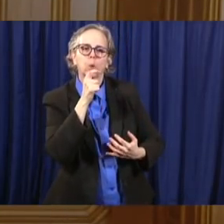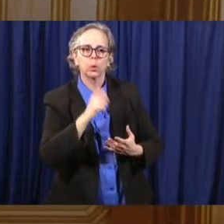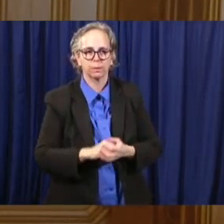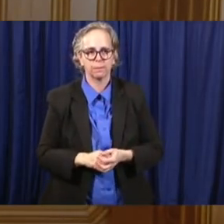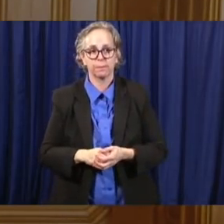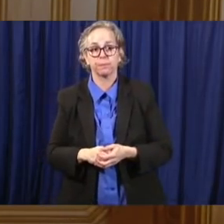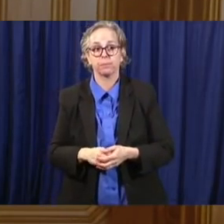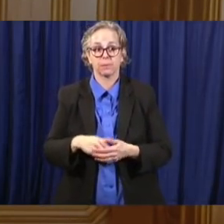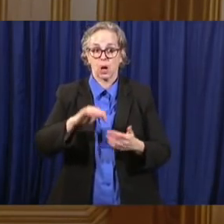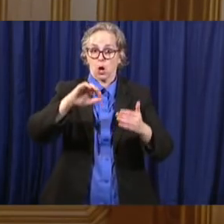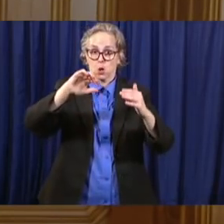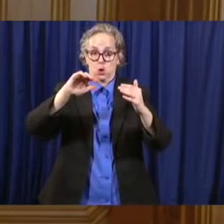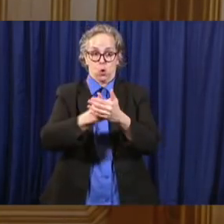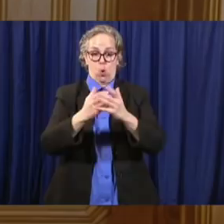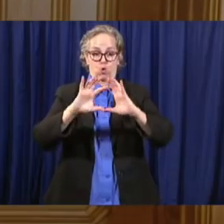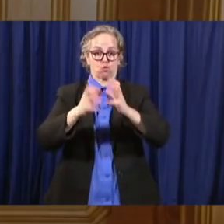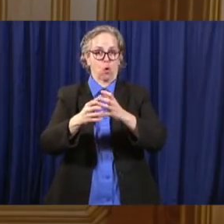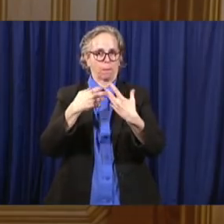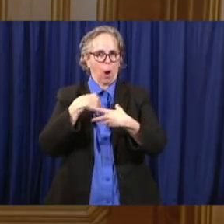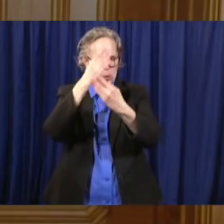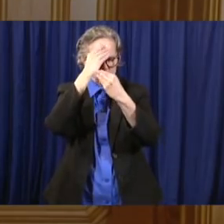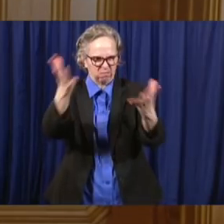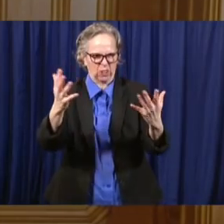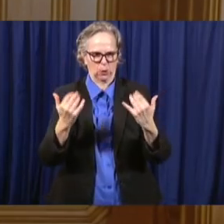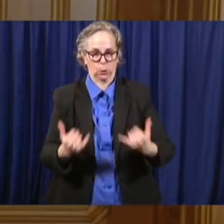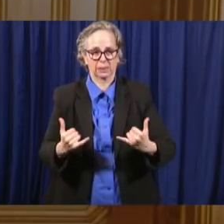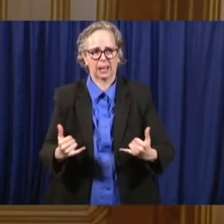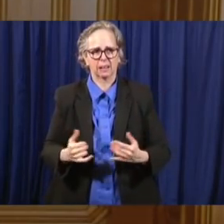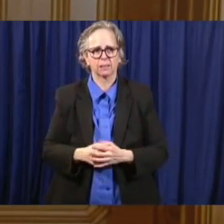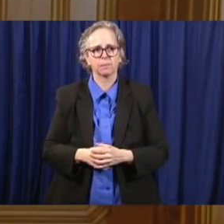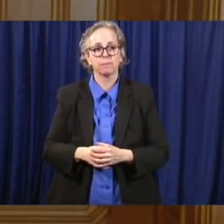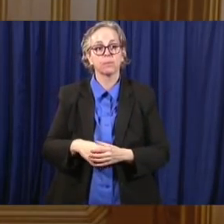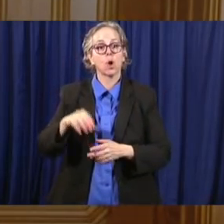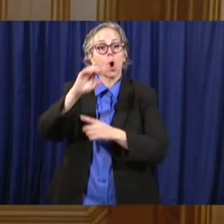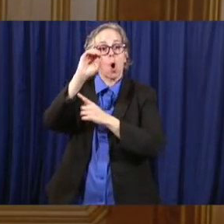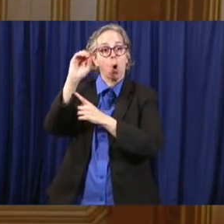long-standing statute, Ohio Revised Code